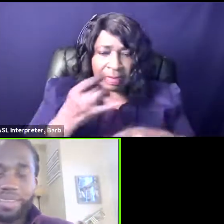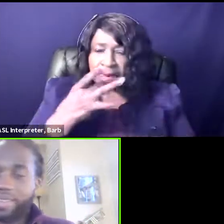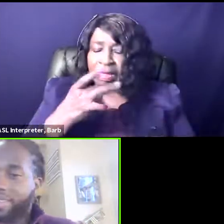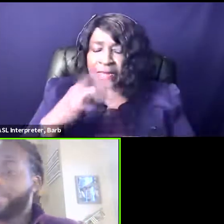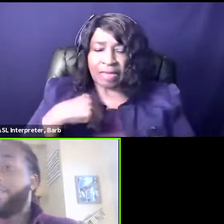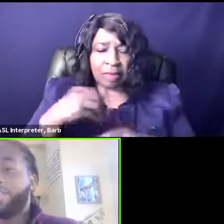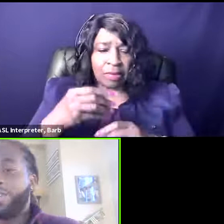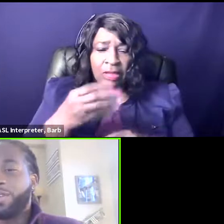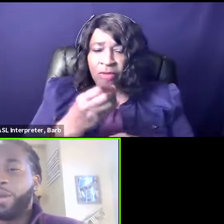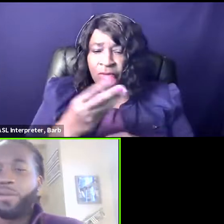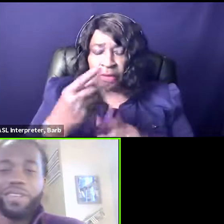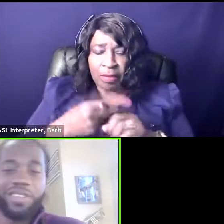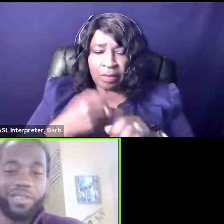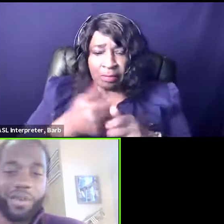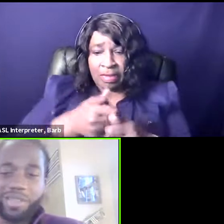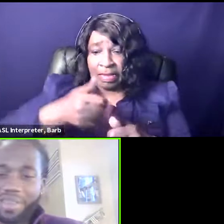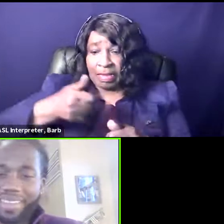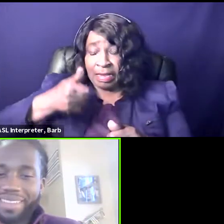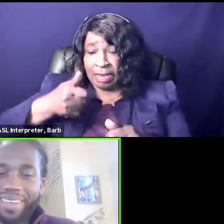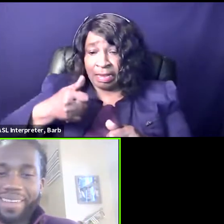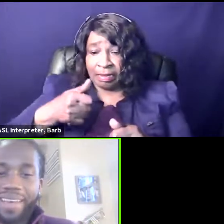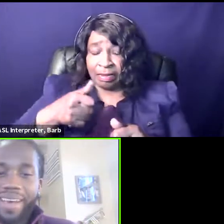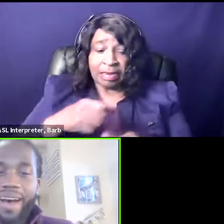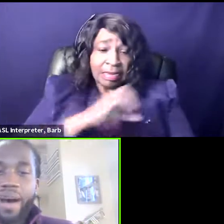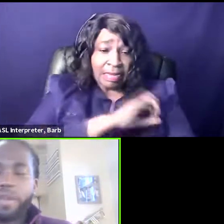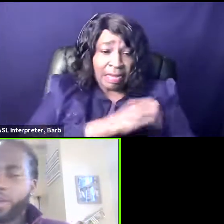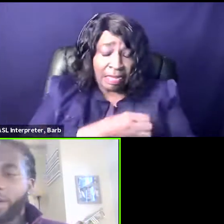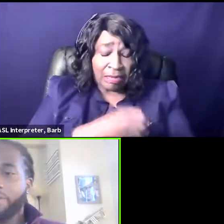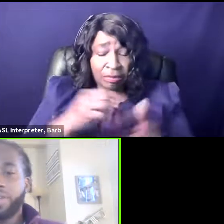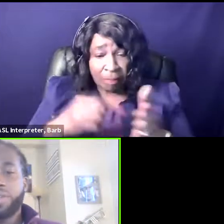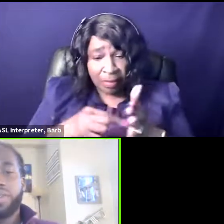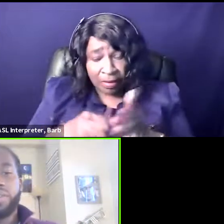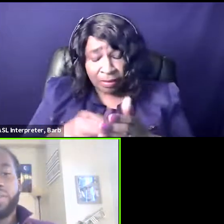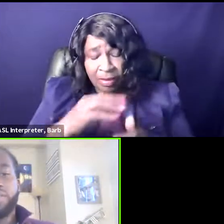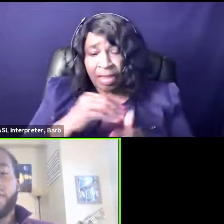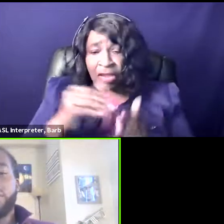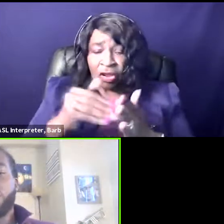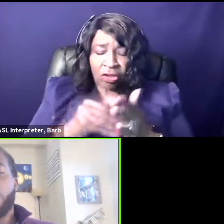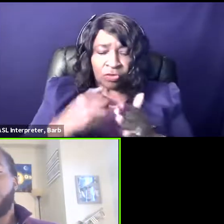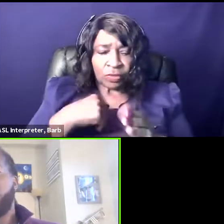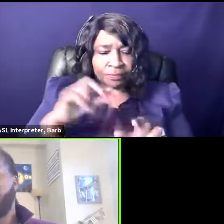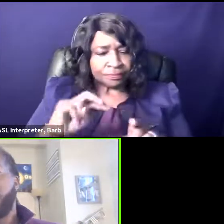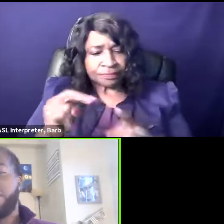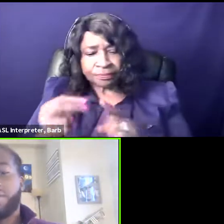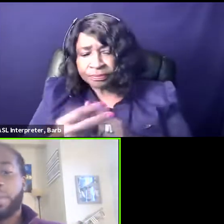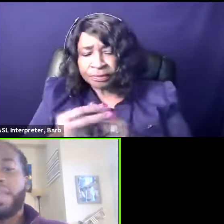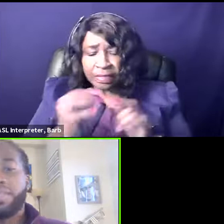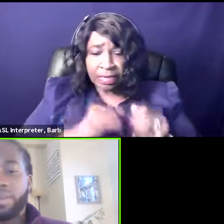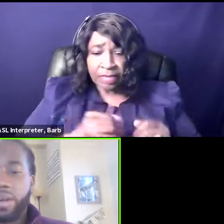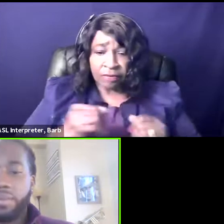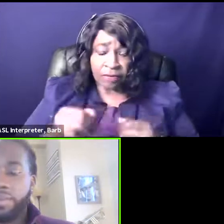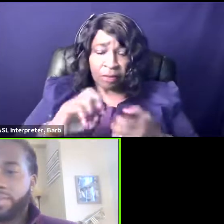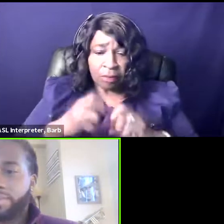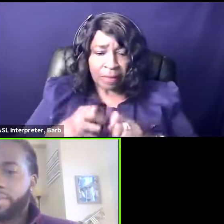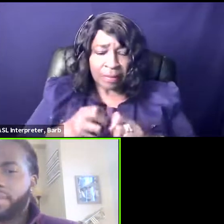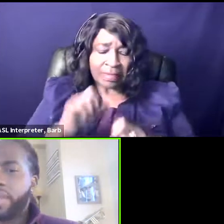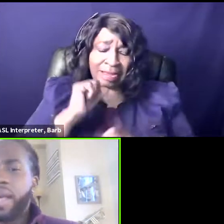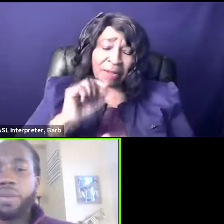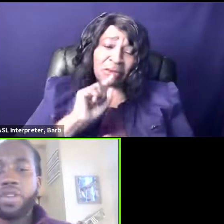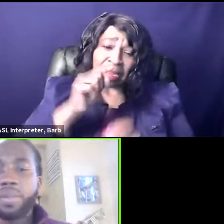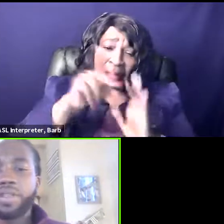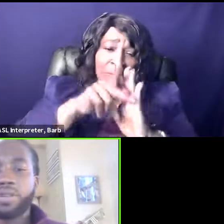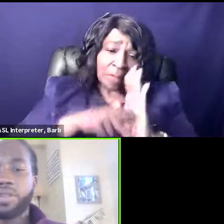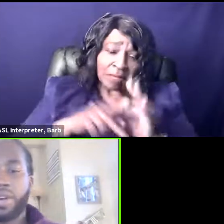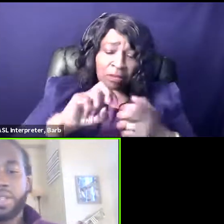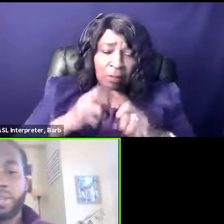behind on my DTE energy bill or my WE energy bill or something like that. And we often view these, as individual problems and not necessarily policy problems.